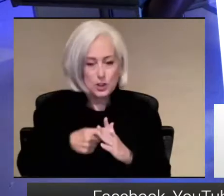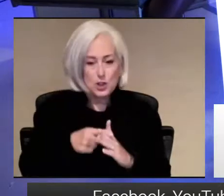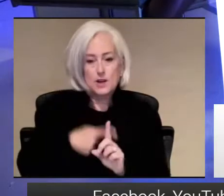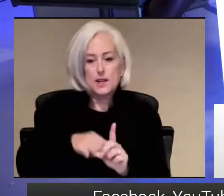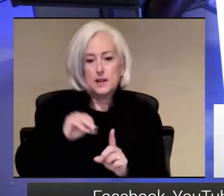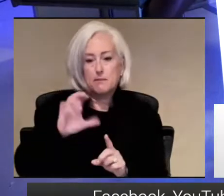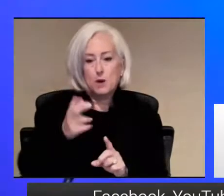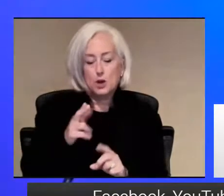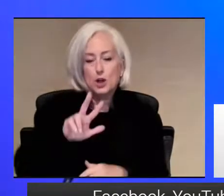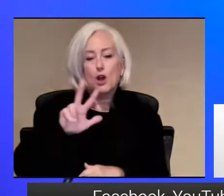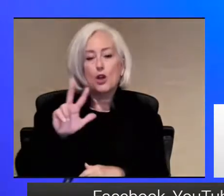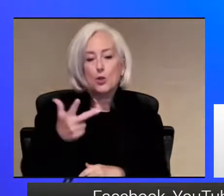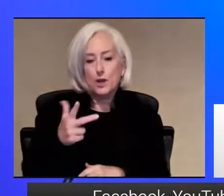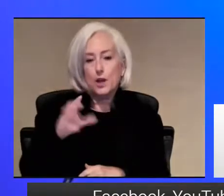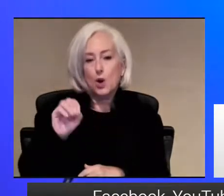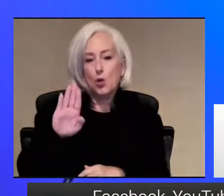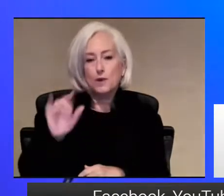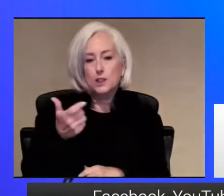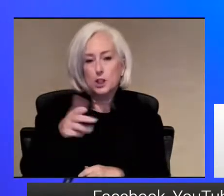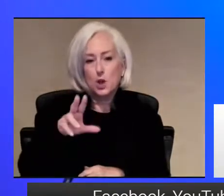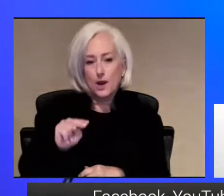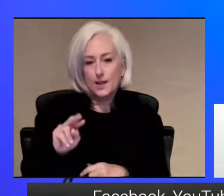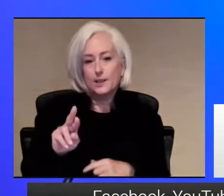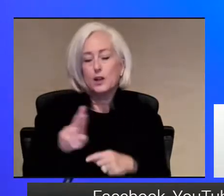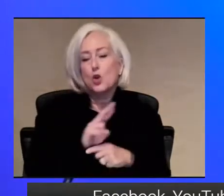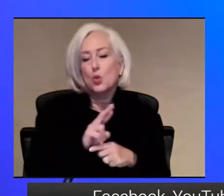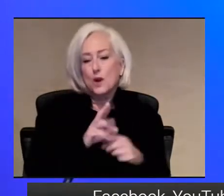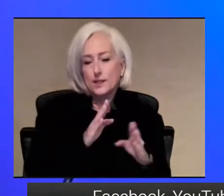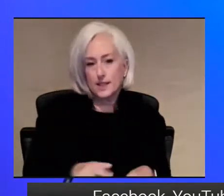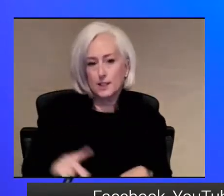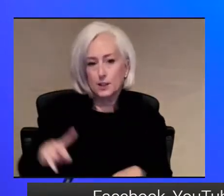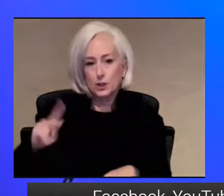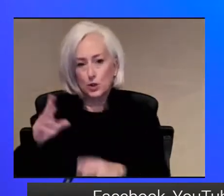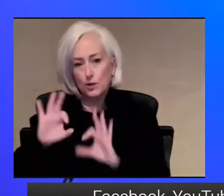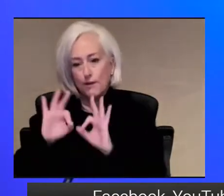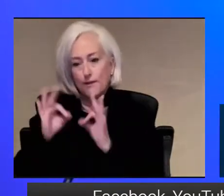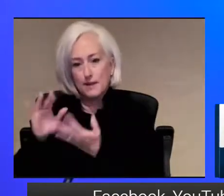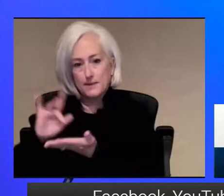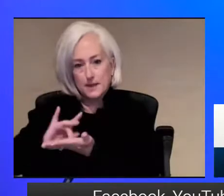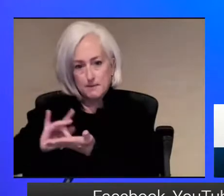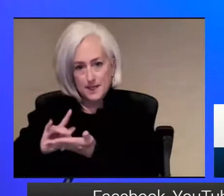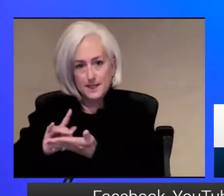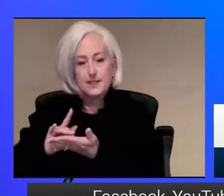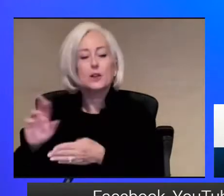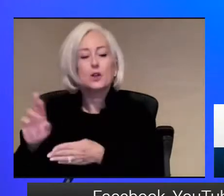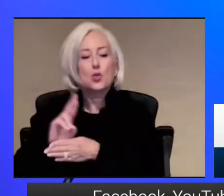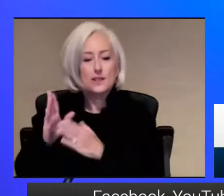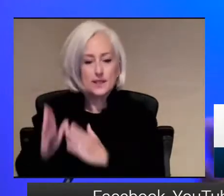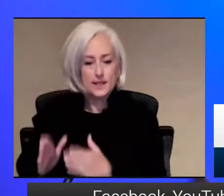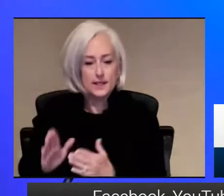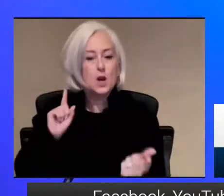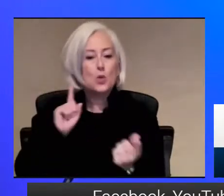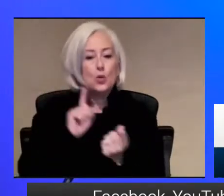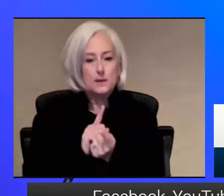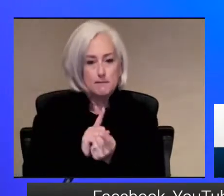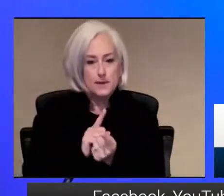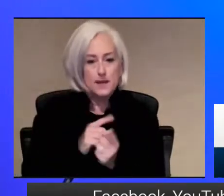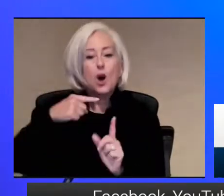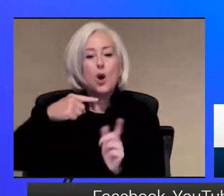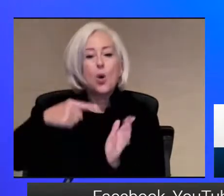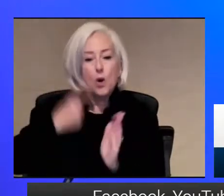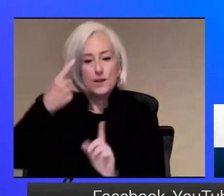OBGYN residents and 2 family medicine residents, and we meet with them monthly for an hour, and they're committed to partnering with